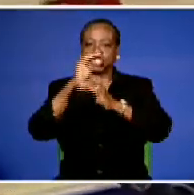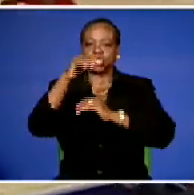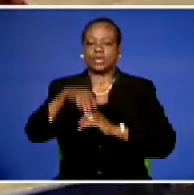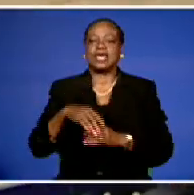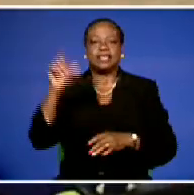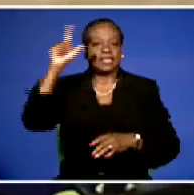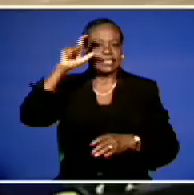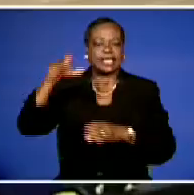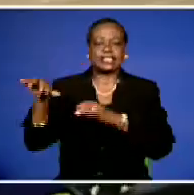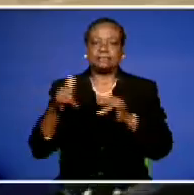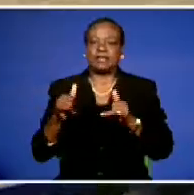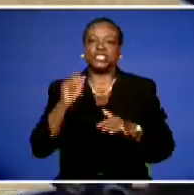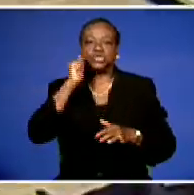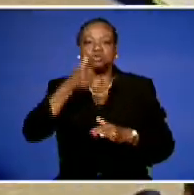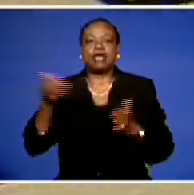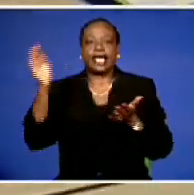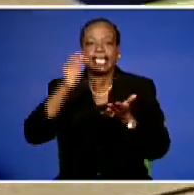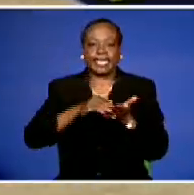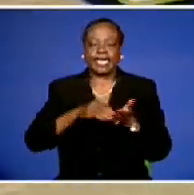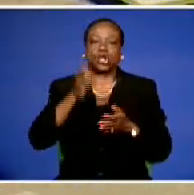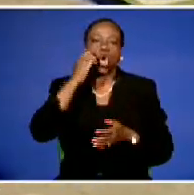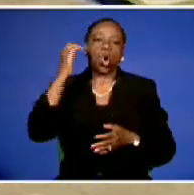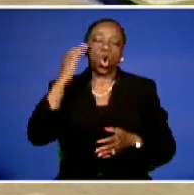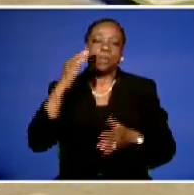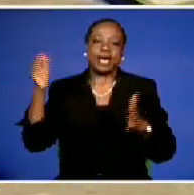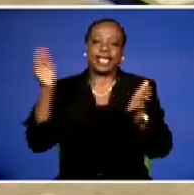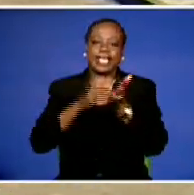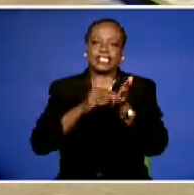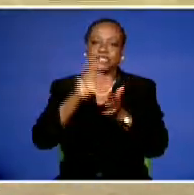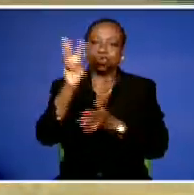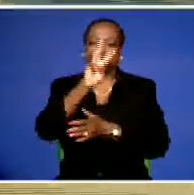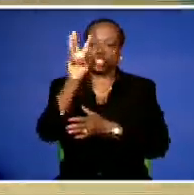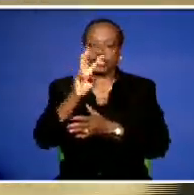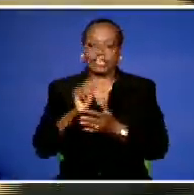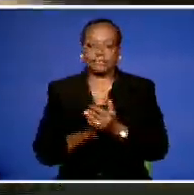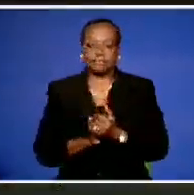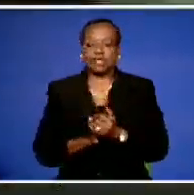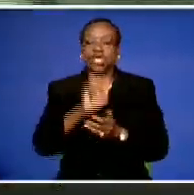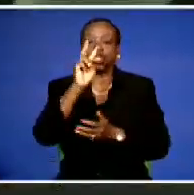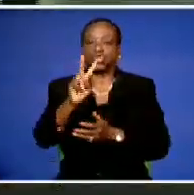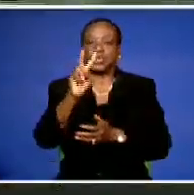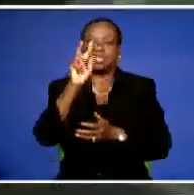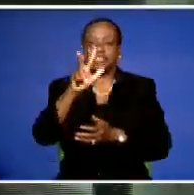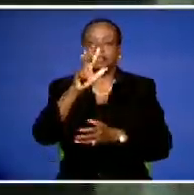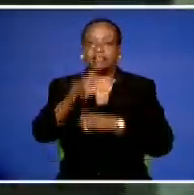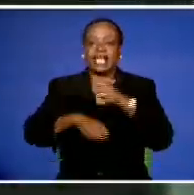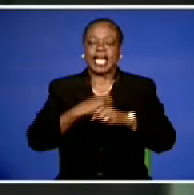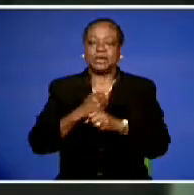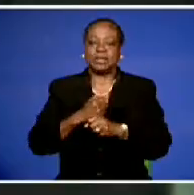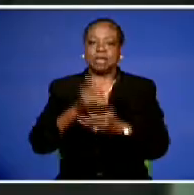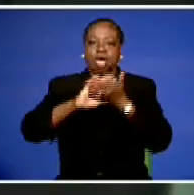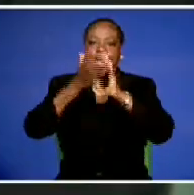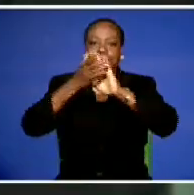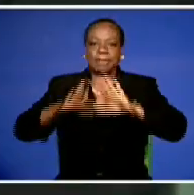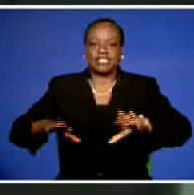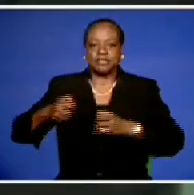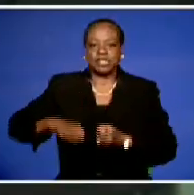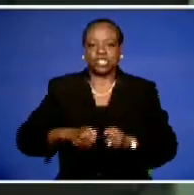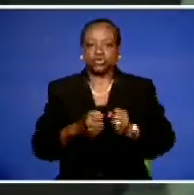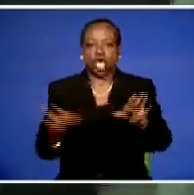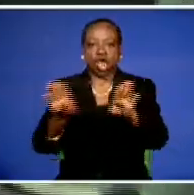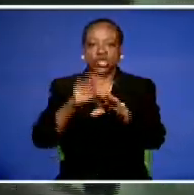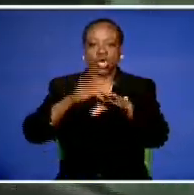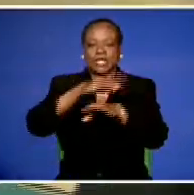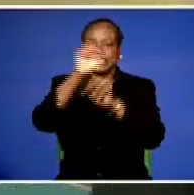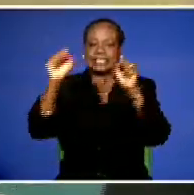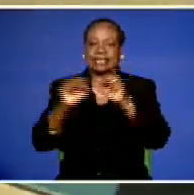tomorrow at home against the Washington Mystics. The 23rd Annual Peace on the Streets Basketball Classic closing out on Saturday